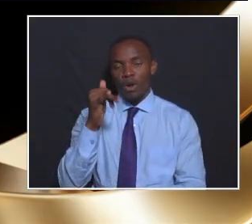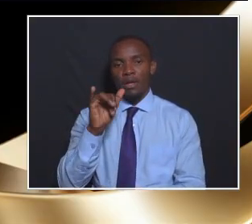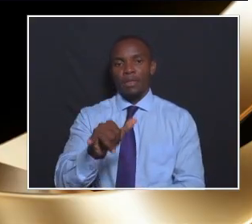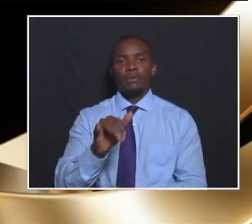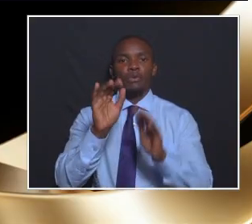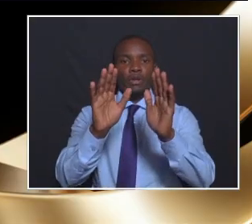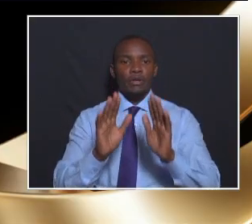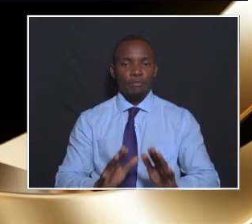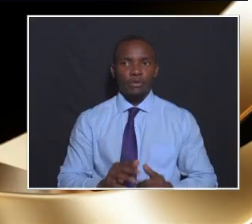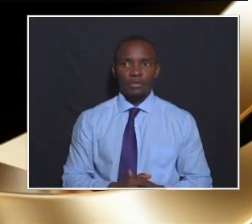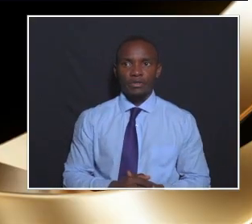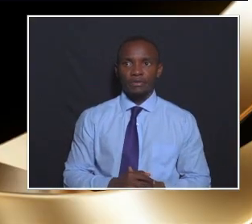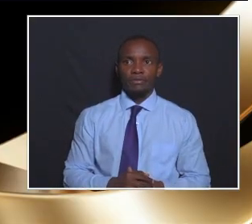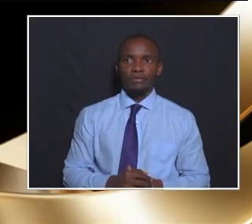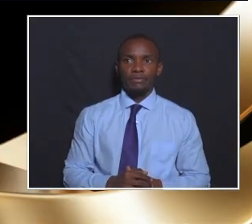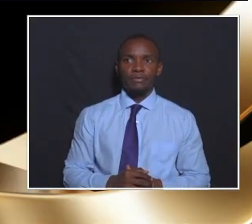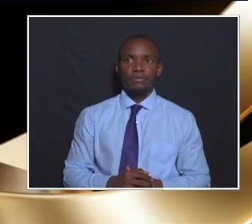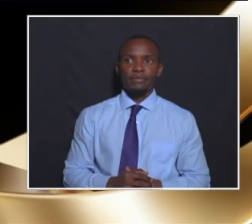to discuss today.